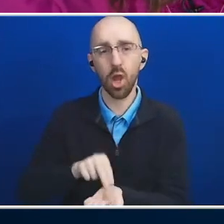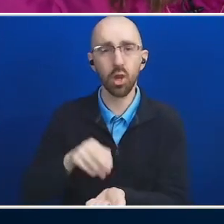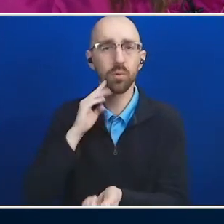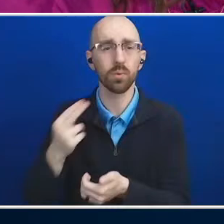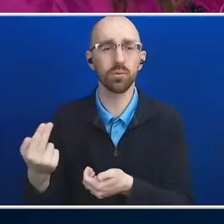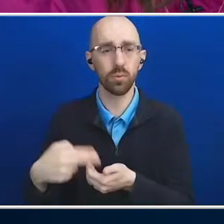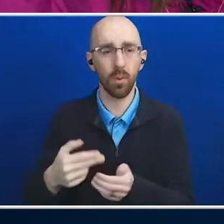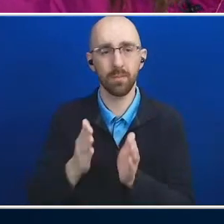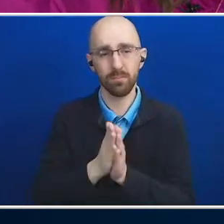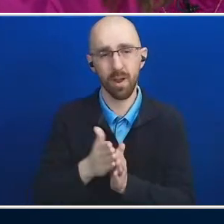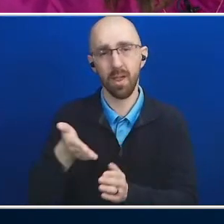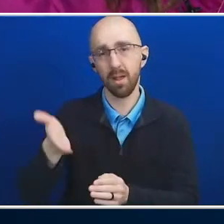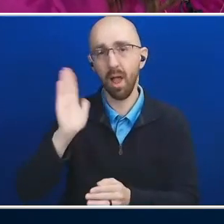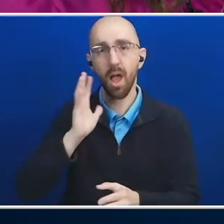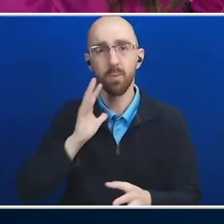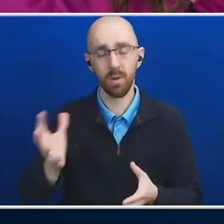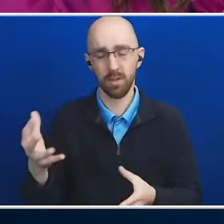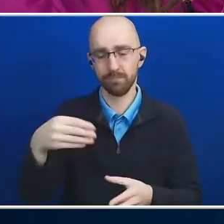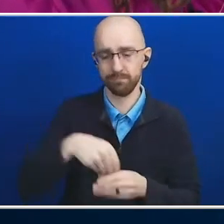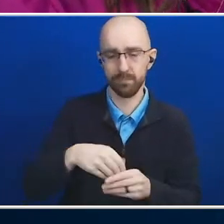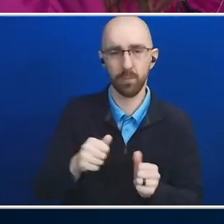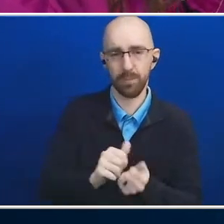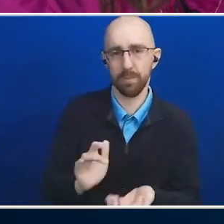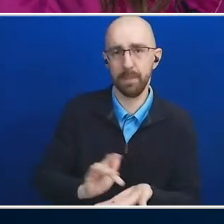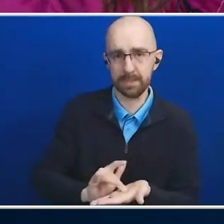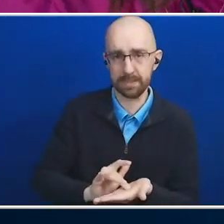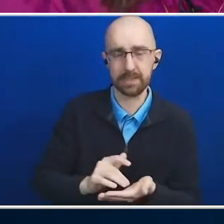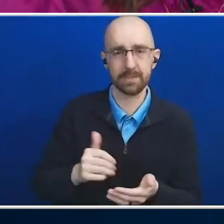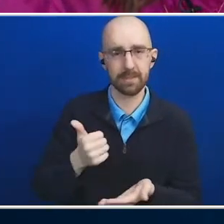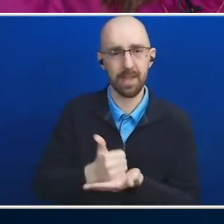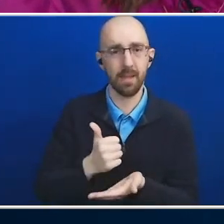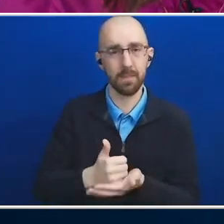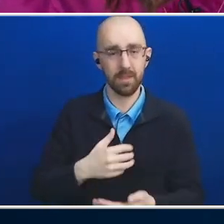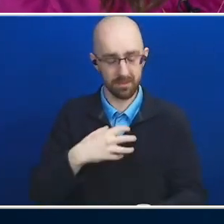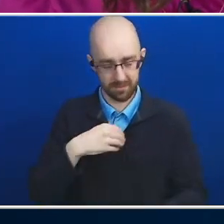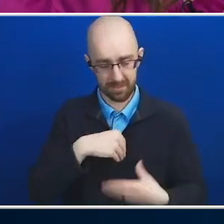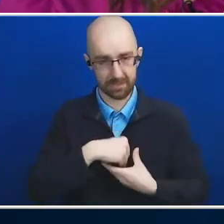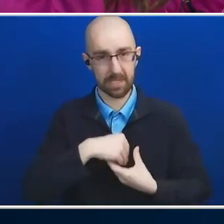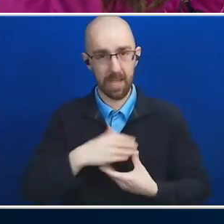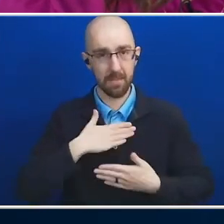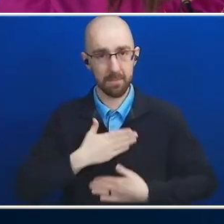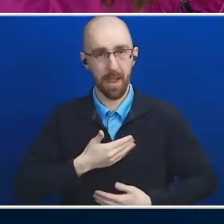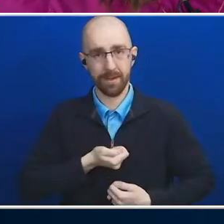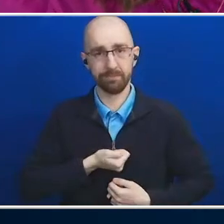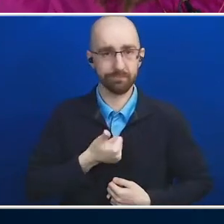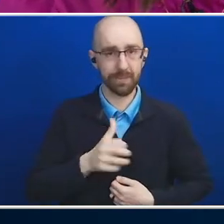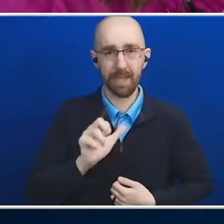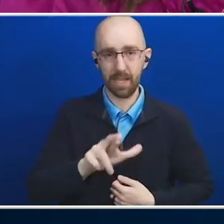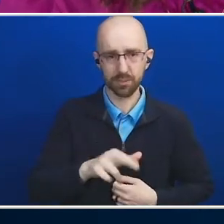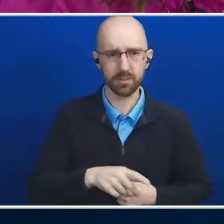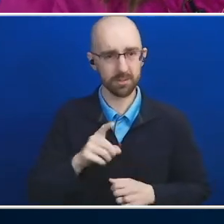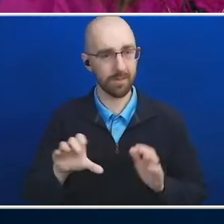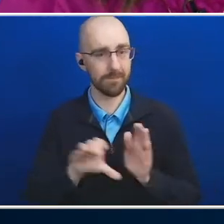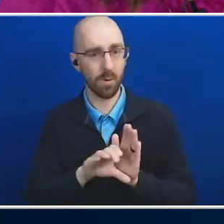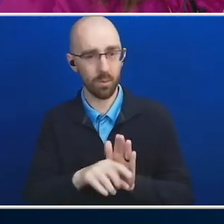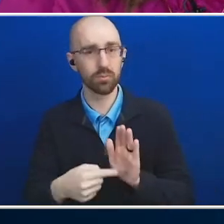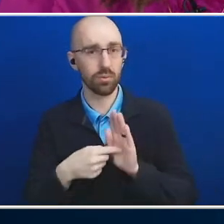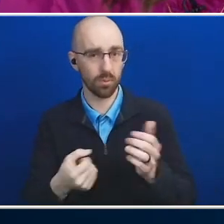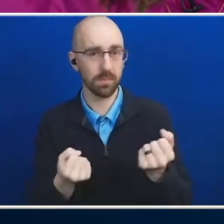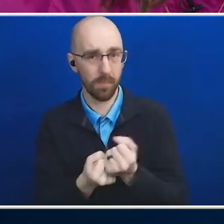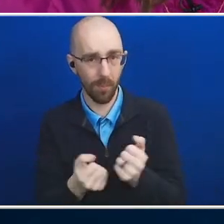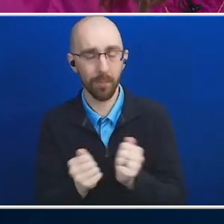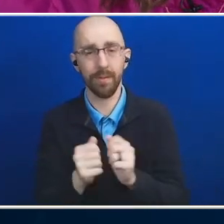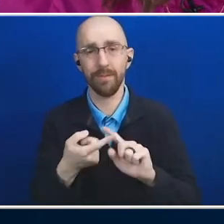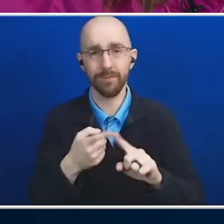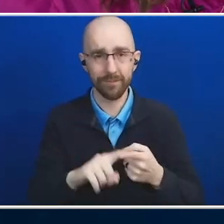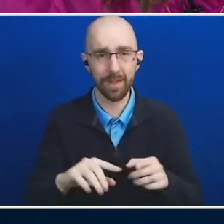with the chemo and help remove all cancer from my body. Well, I was going to say, these photos show a lot of support with Yes. your friends and family, but that